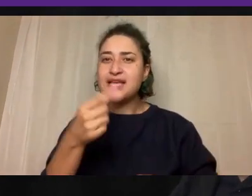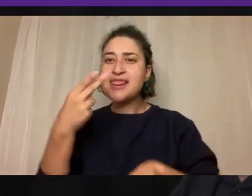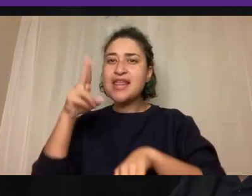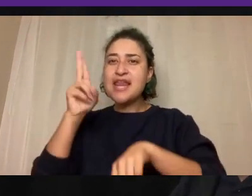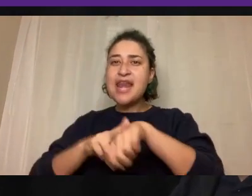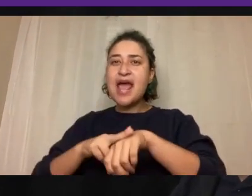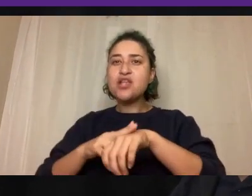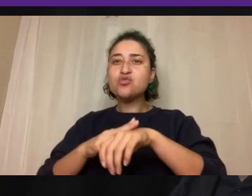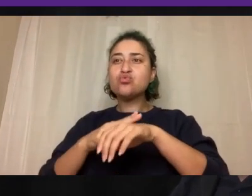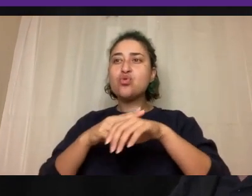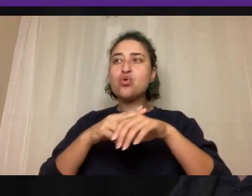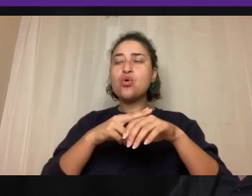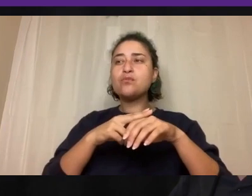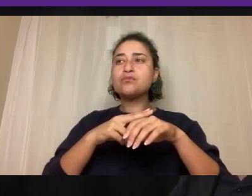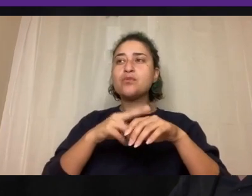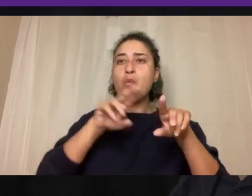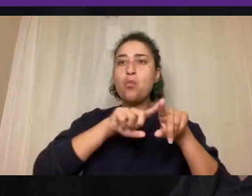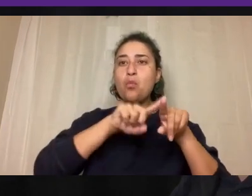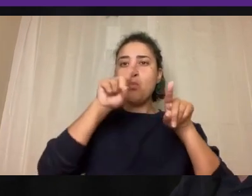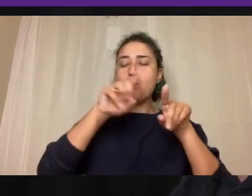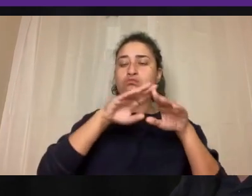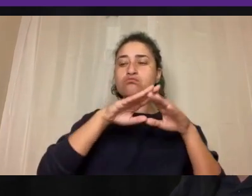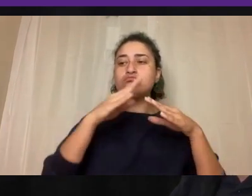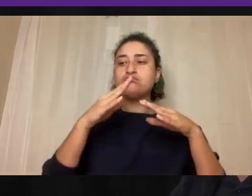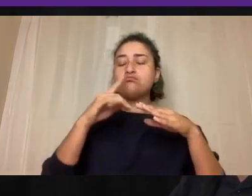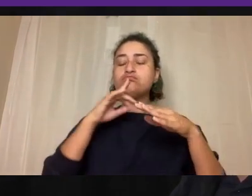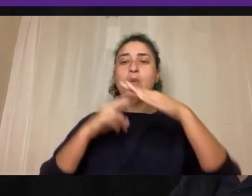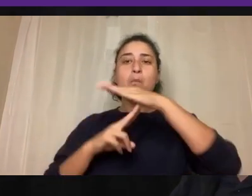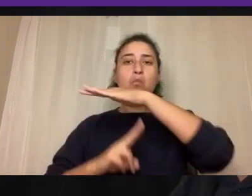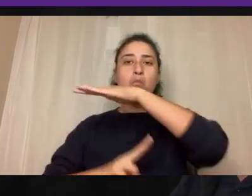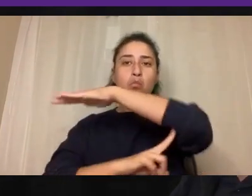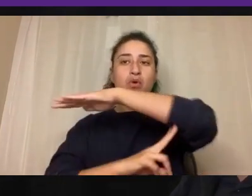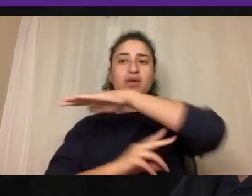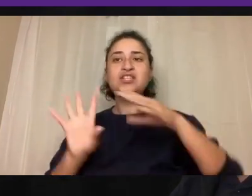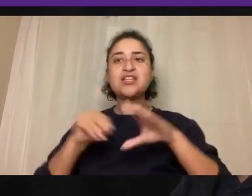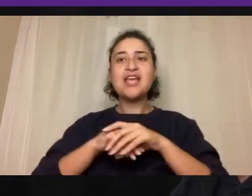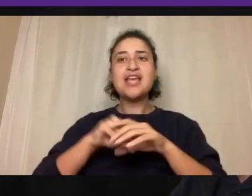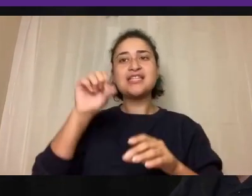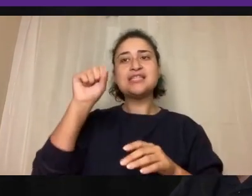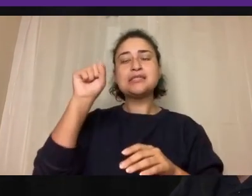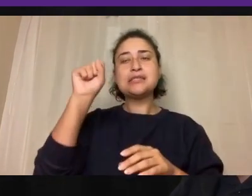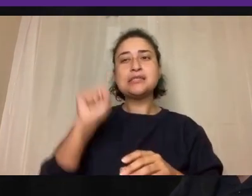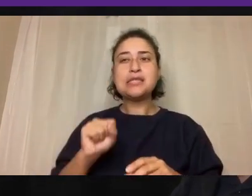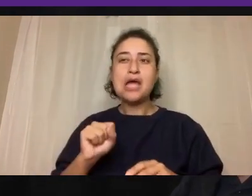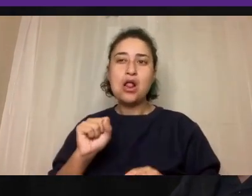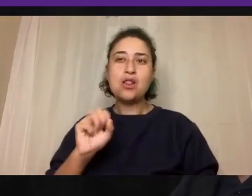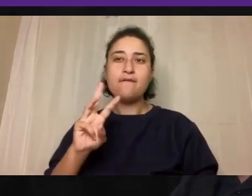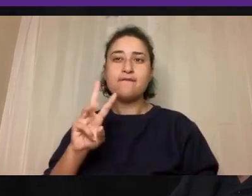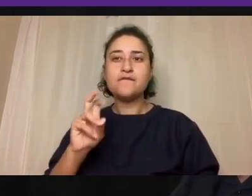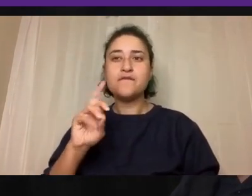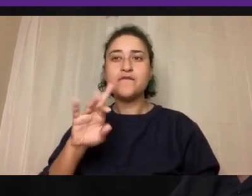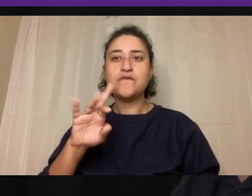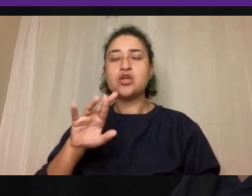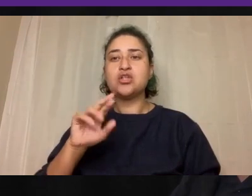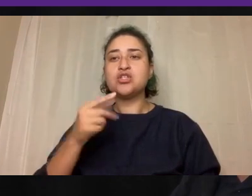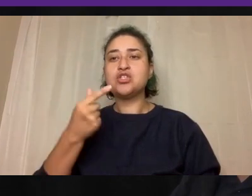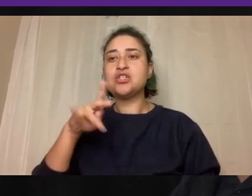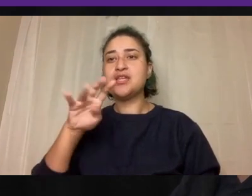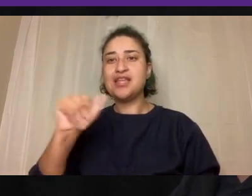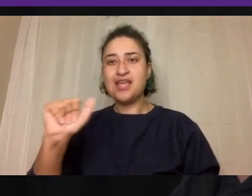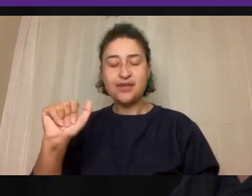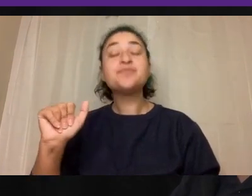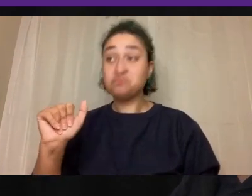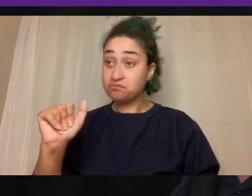southwestern Virginia? Yeah, so it's spectacular. It is this huge